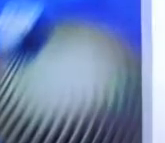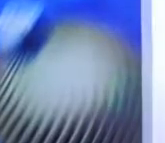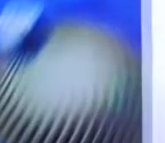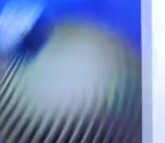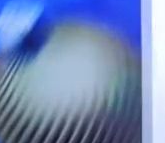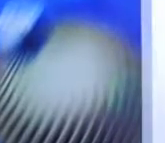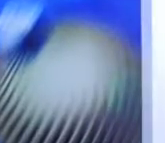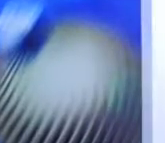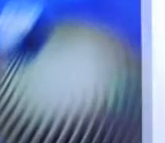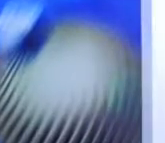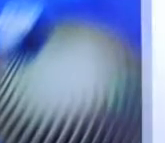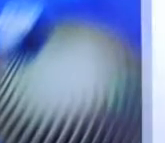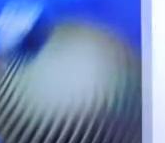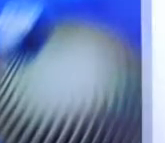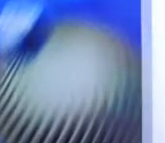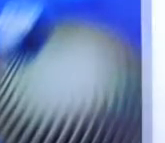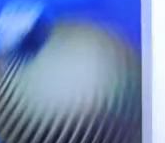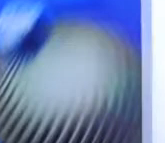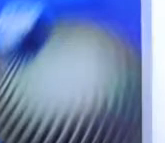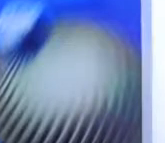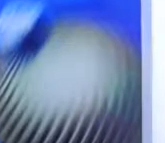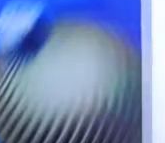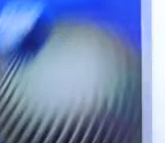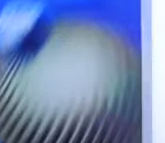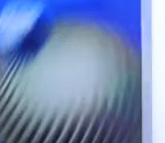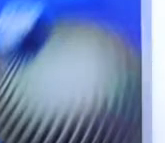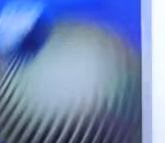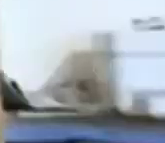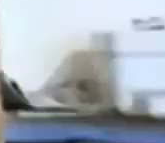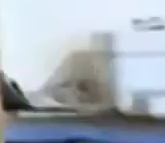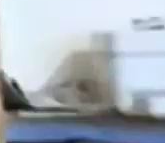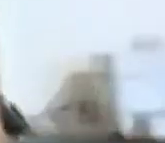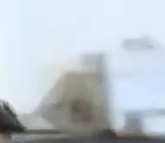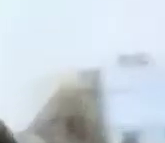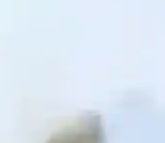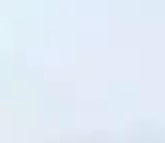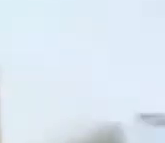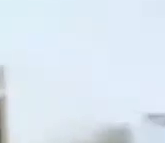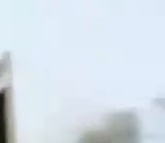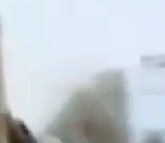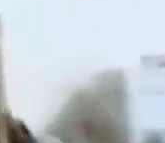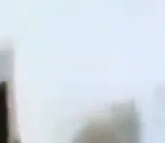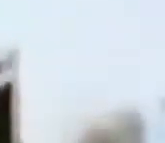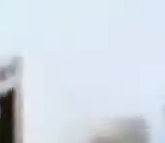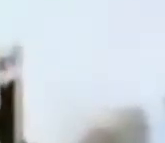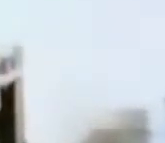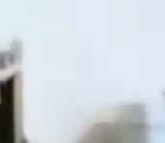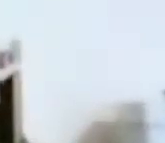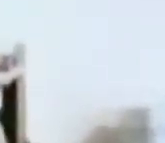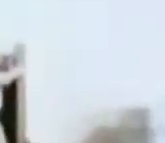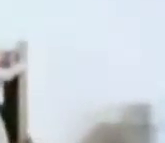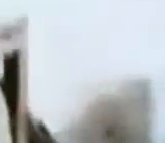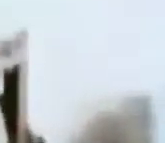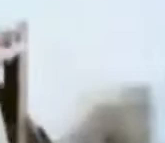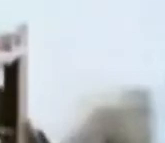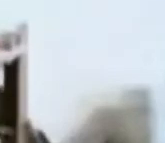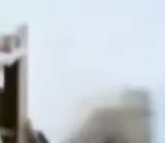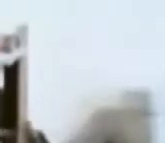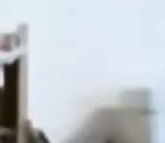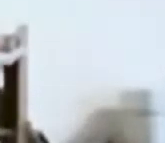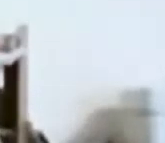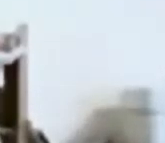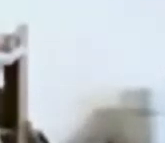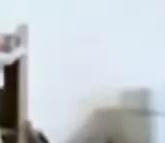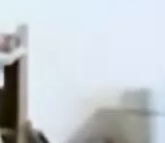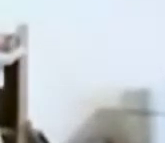Brokobo Shatayanda. Father, we lift up this broadcast, we lift up this service into your hands, O God. Lamonde